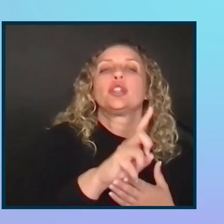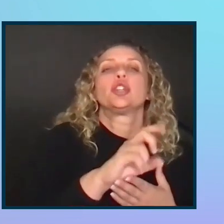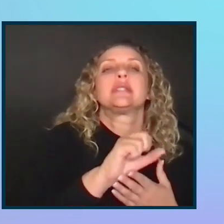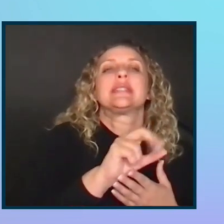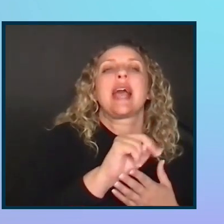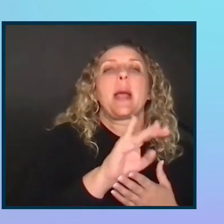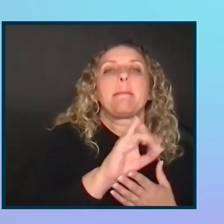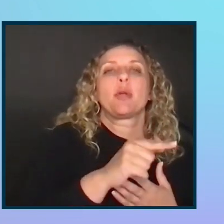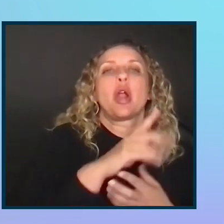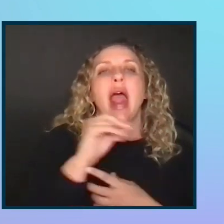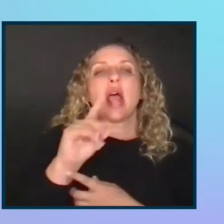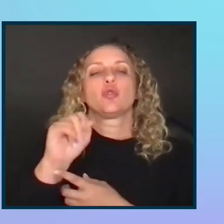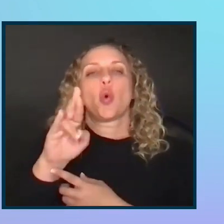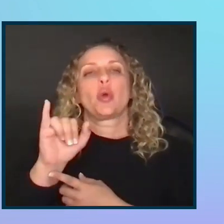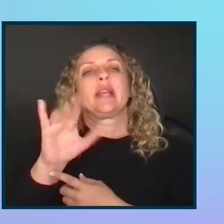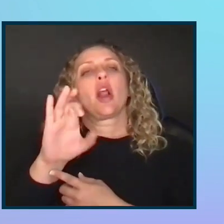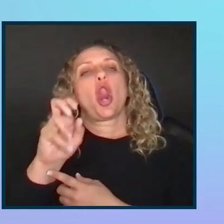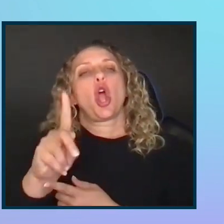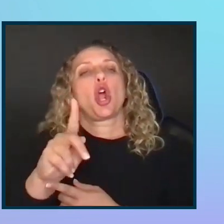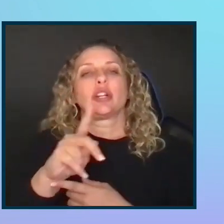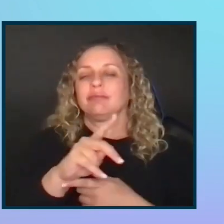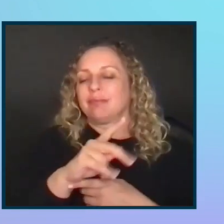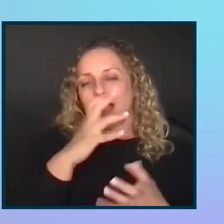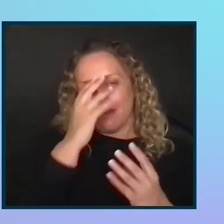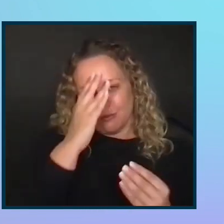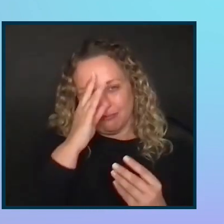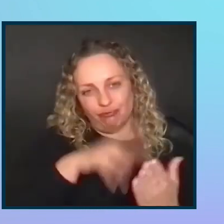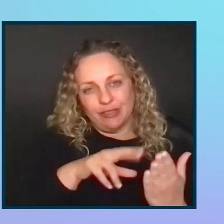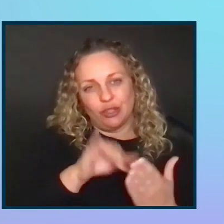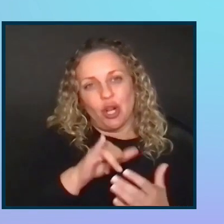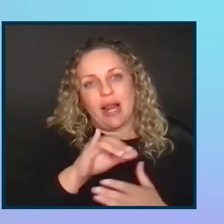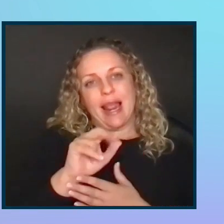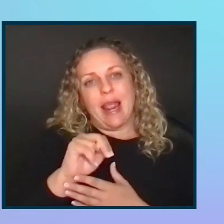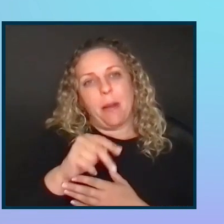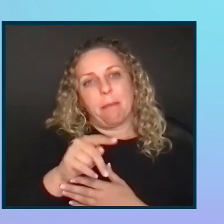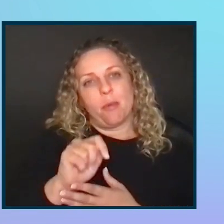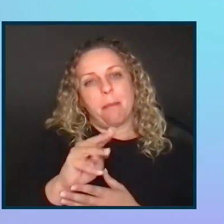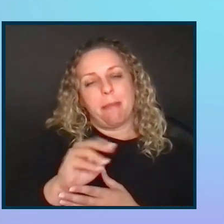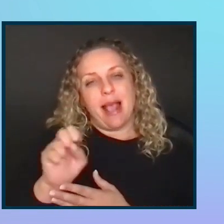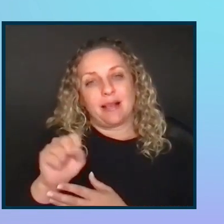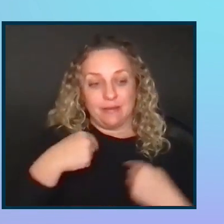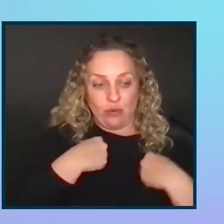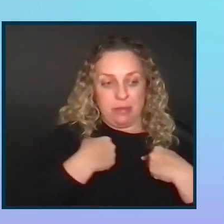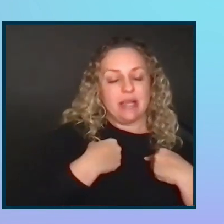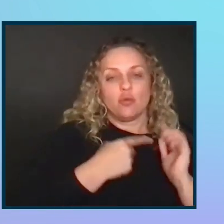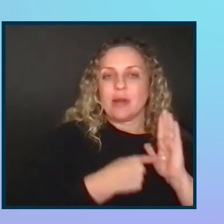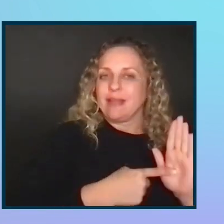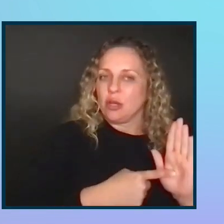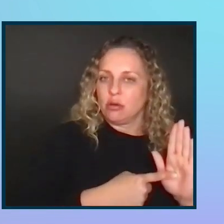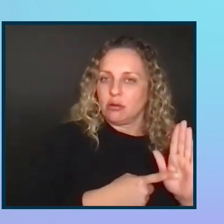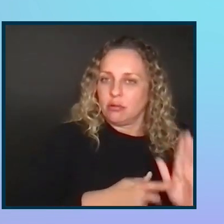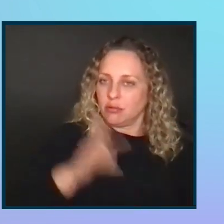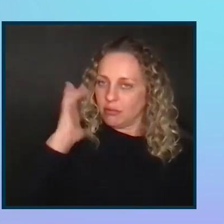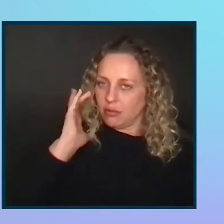lot of research on input masks. For me, I think it's a requirement to have them revealed. I like to say, it's not 2001.